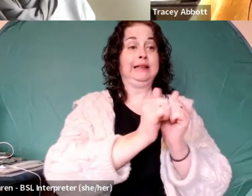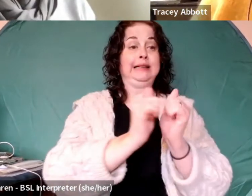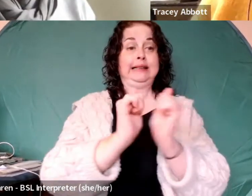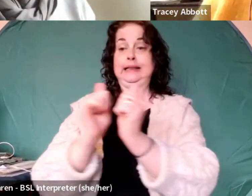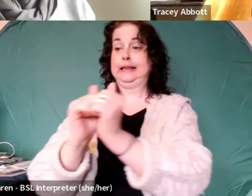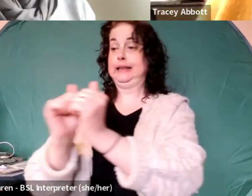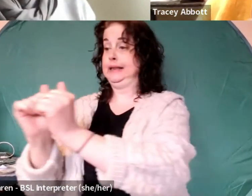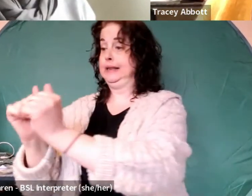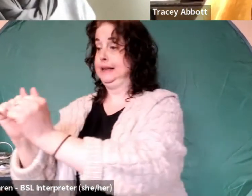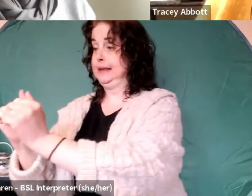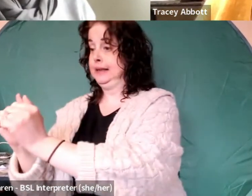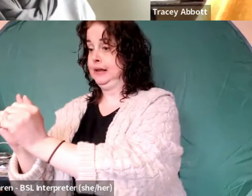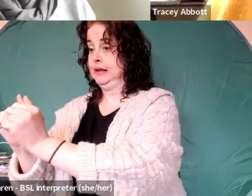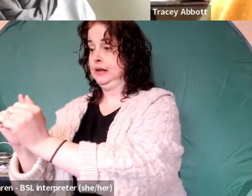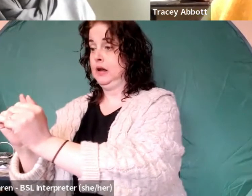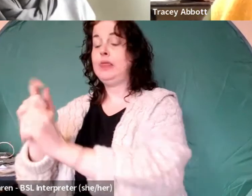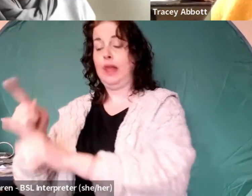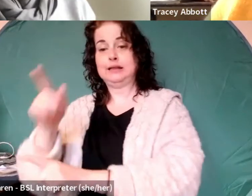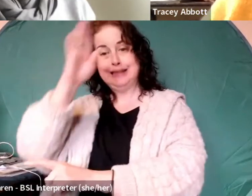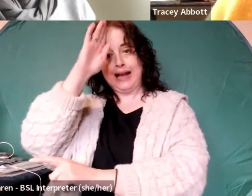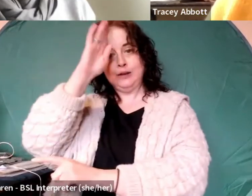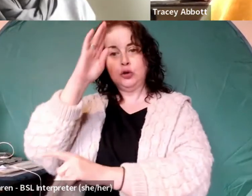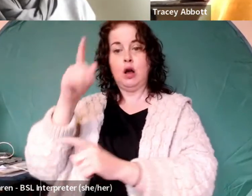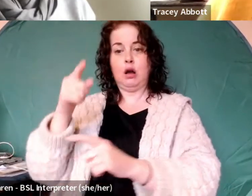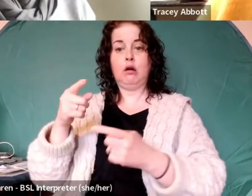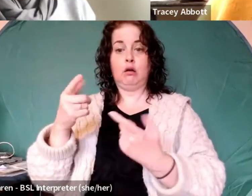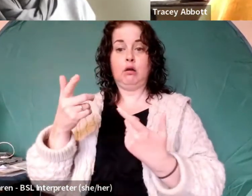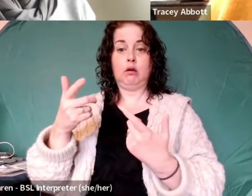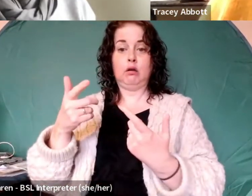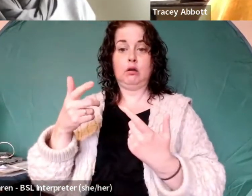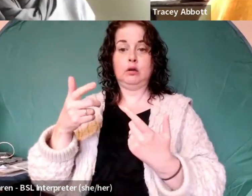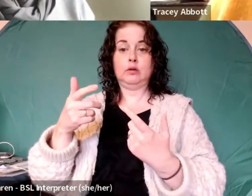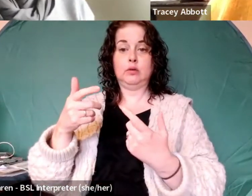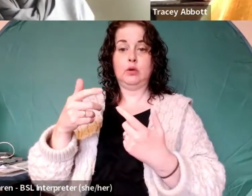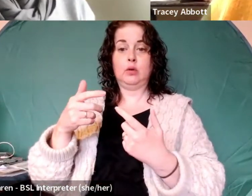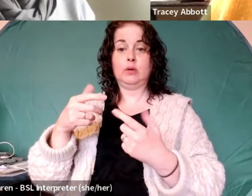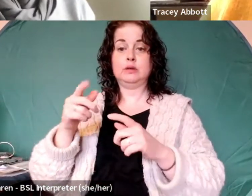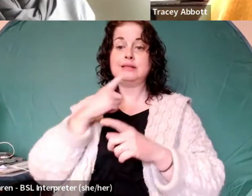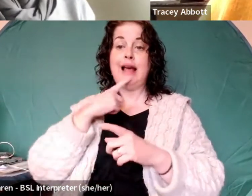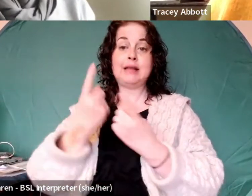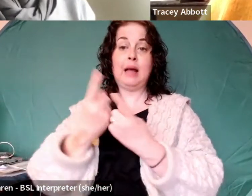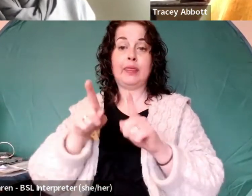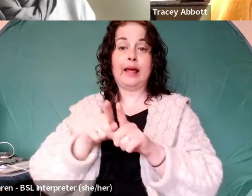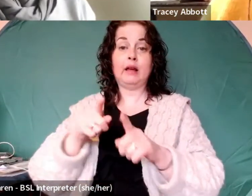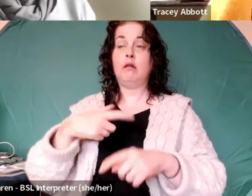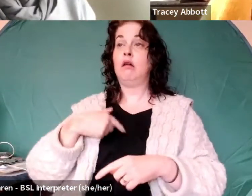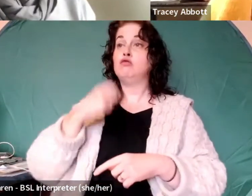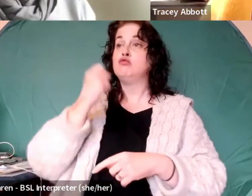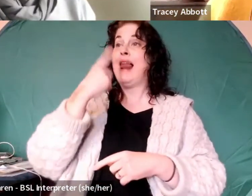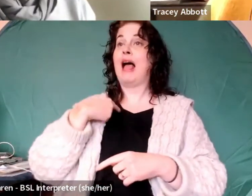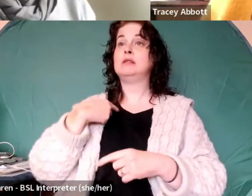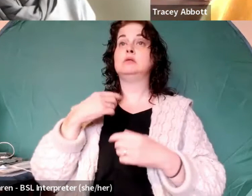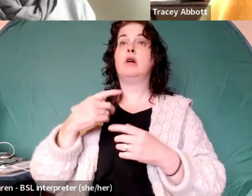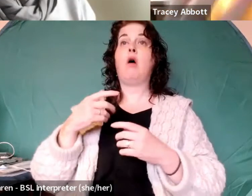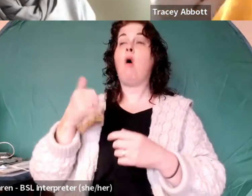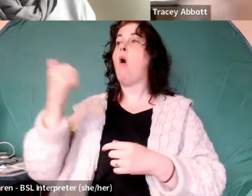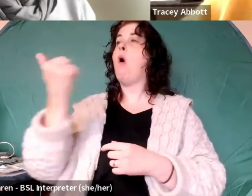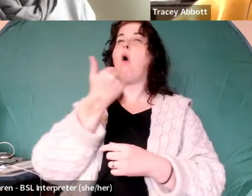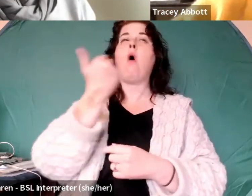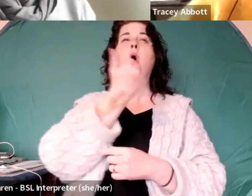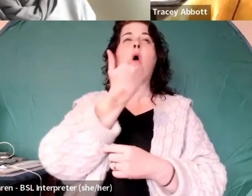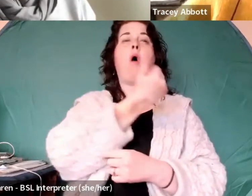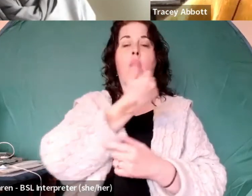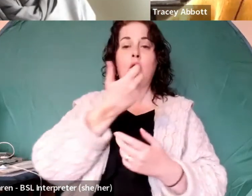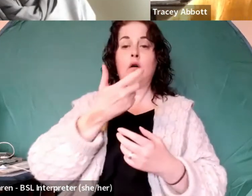from the same song sheet, there's a real danger that you all think you're singing in key. And the reality is you might not be. And throwing the odd different